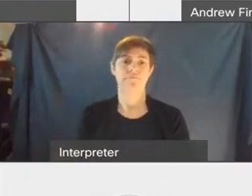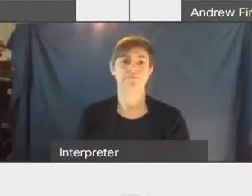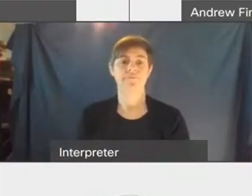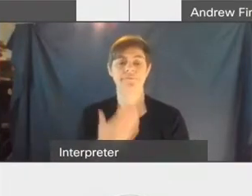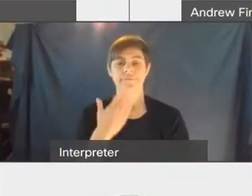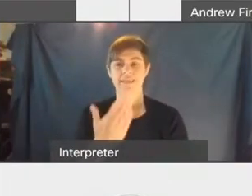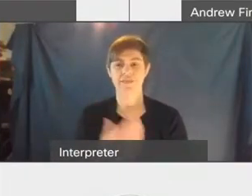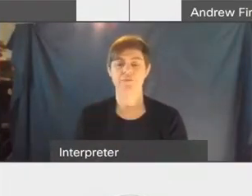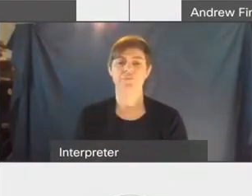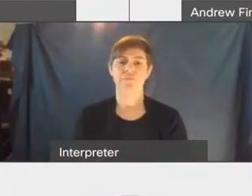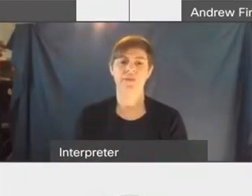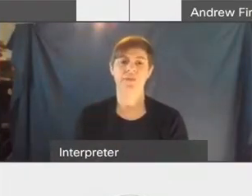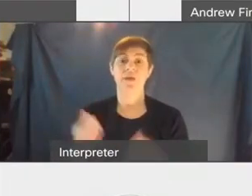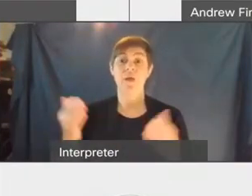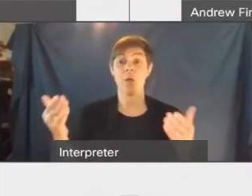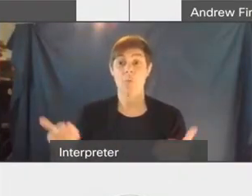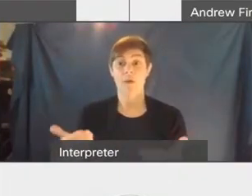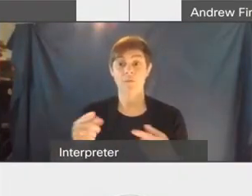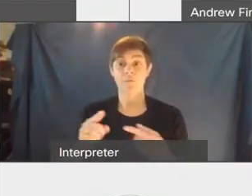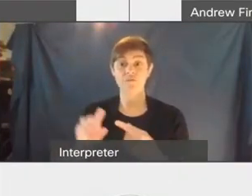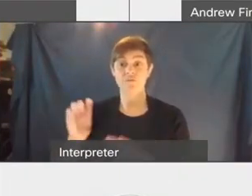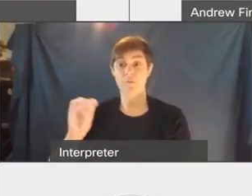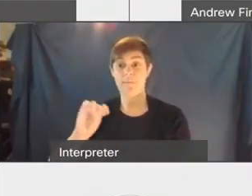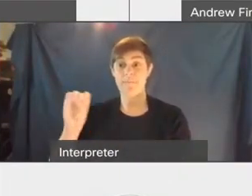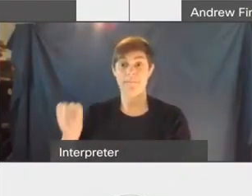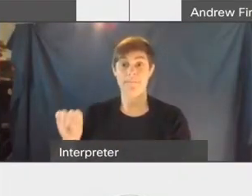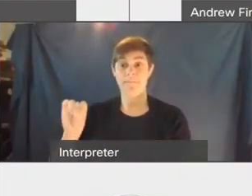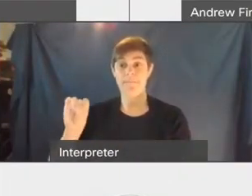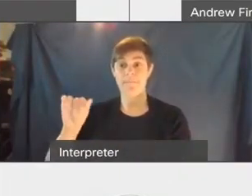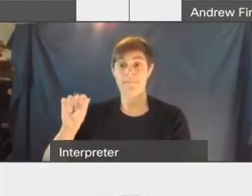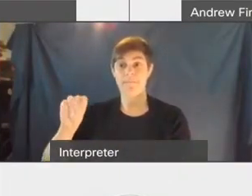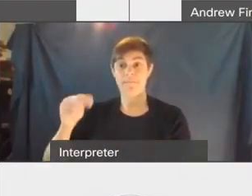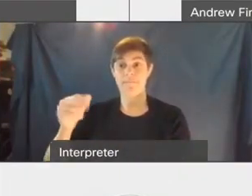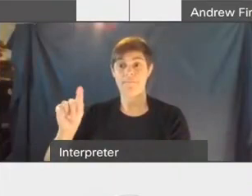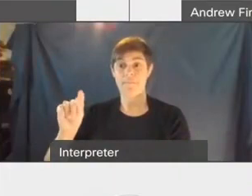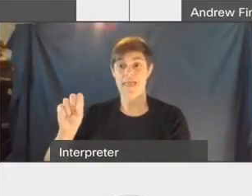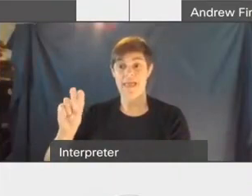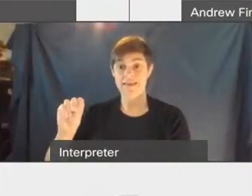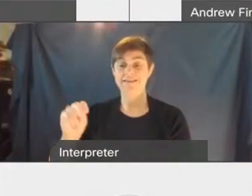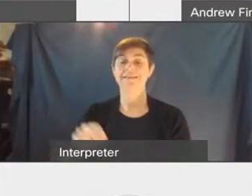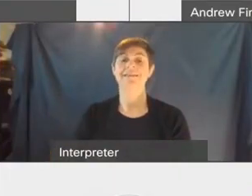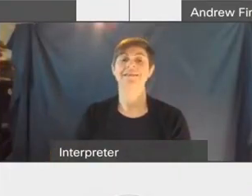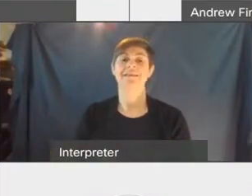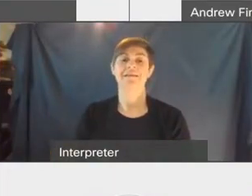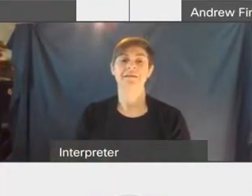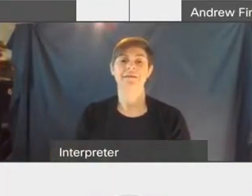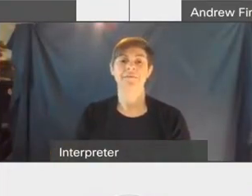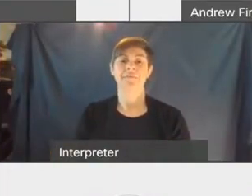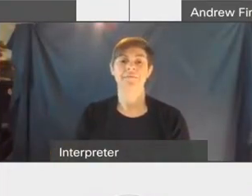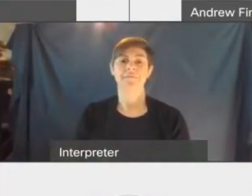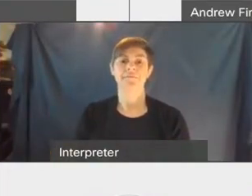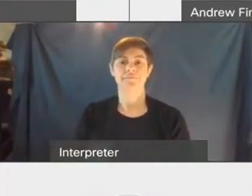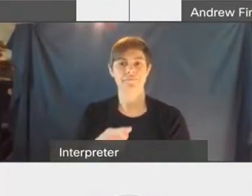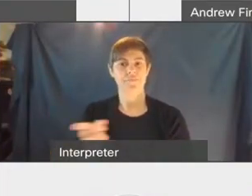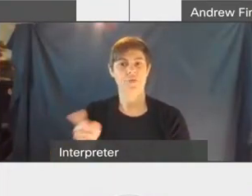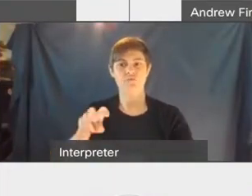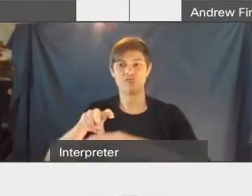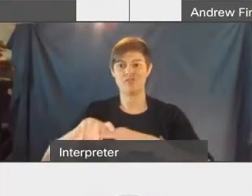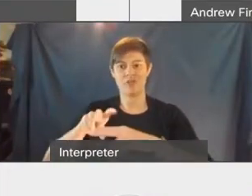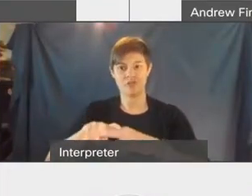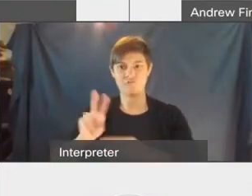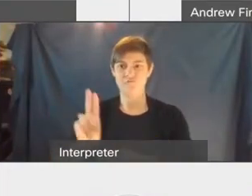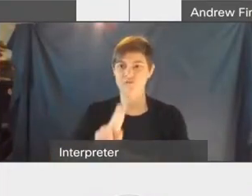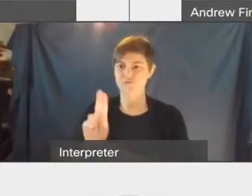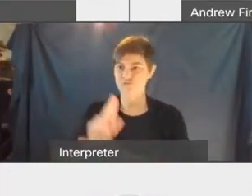Thank you. Welcome to Manhattan. Co-chairs Wellborn, ranking member, or co-chair